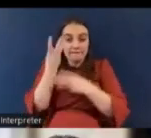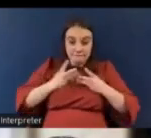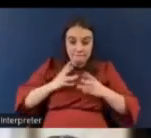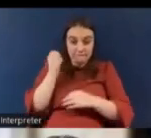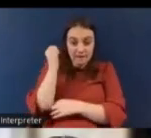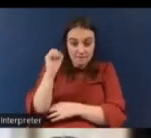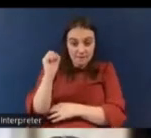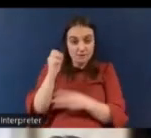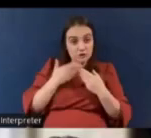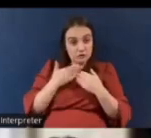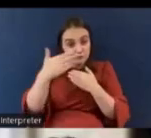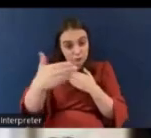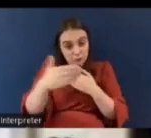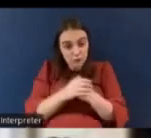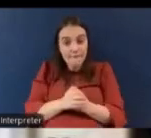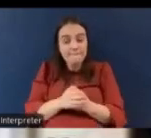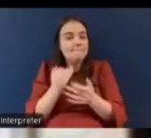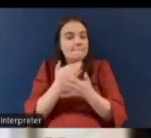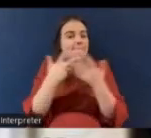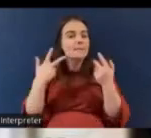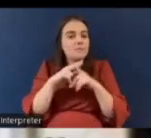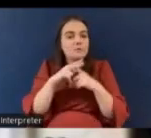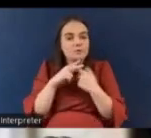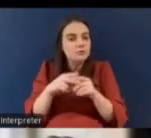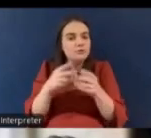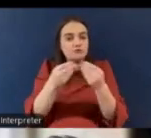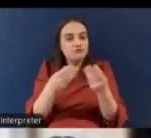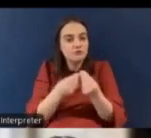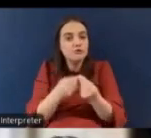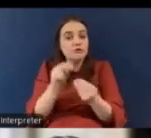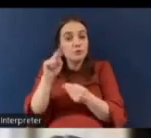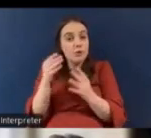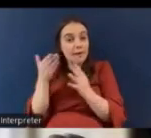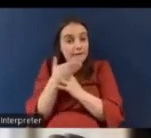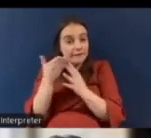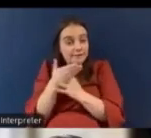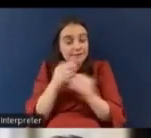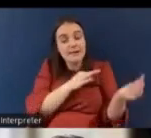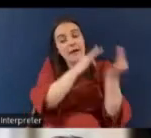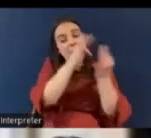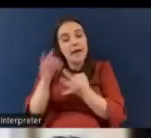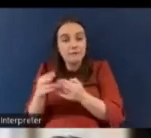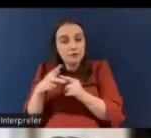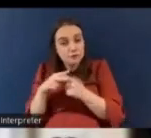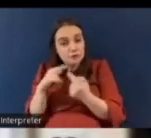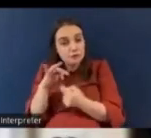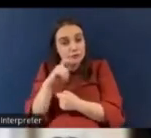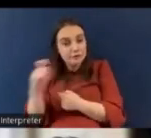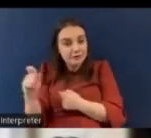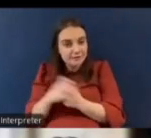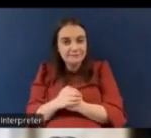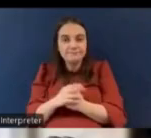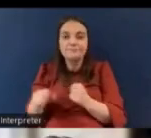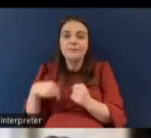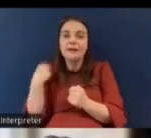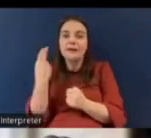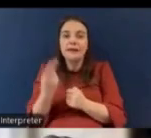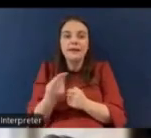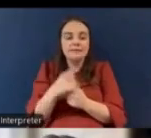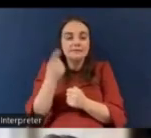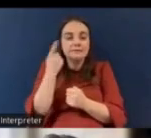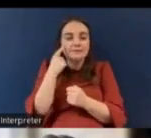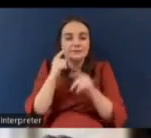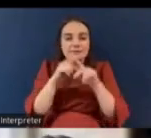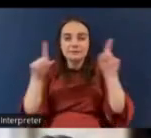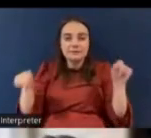of further tools and resources for you to access after you're finished with the toolkit. So if you go to the next slide, there's just kind